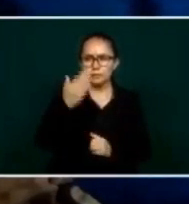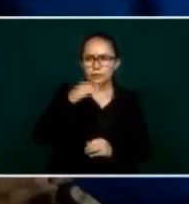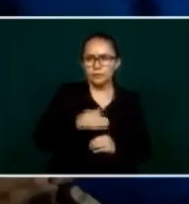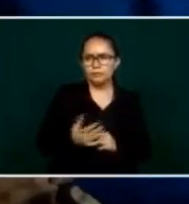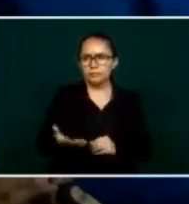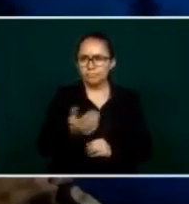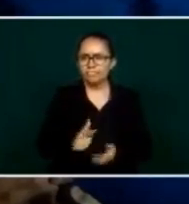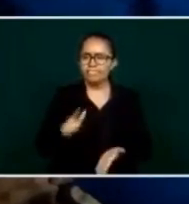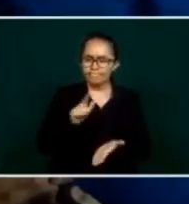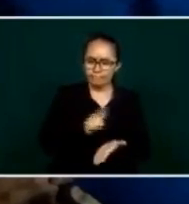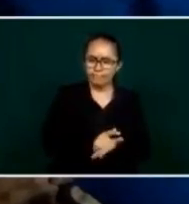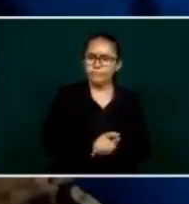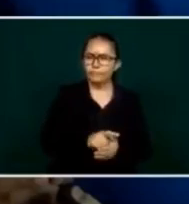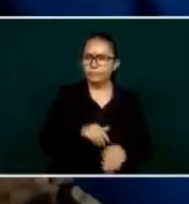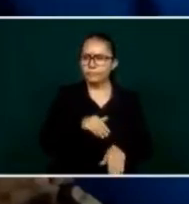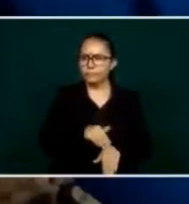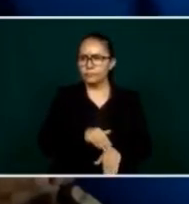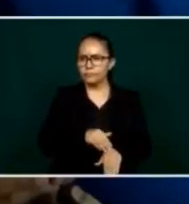Are they applying the